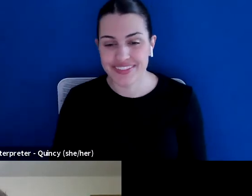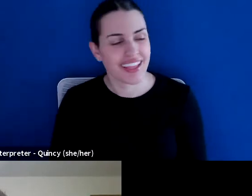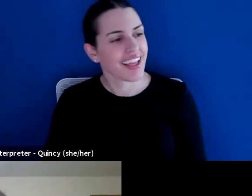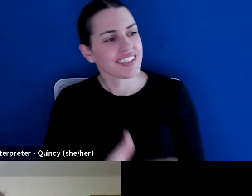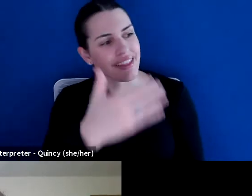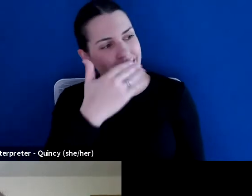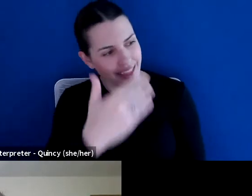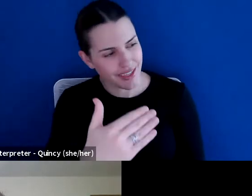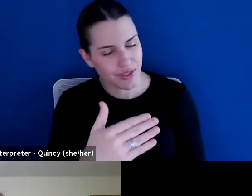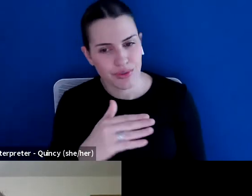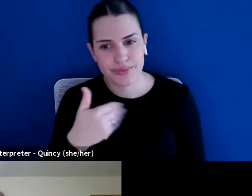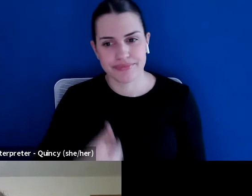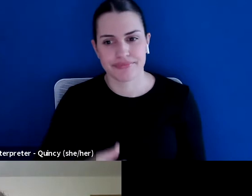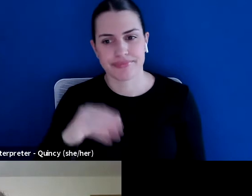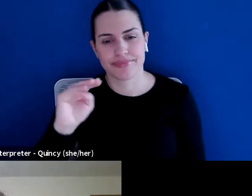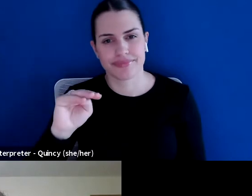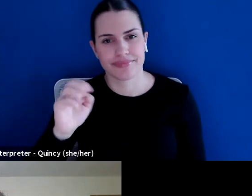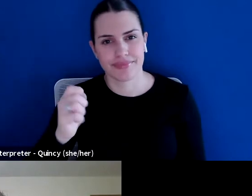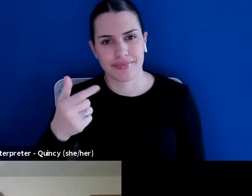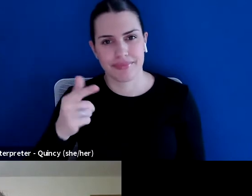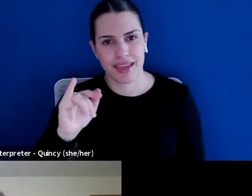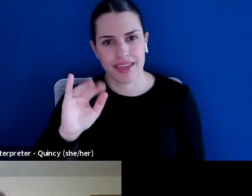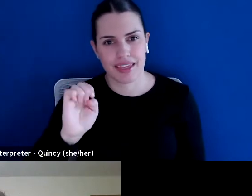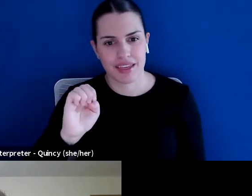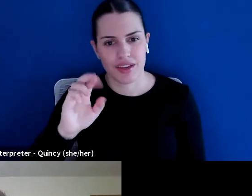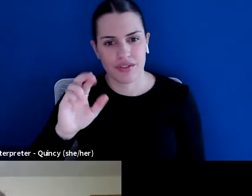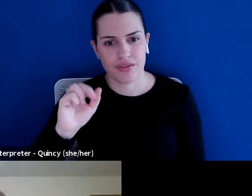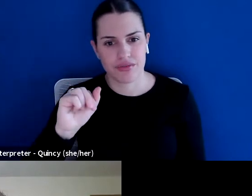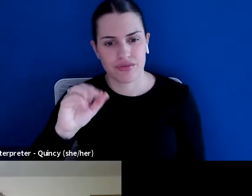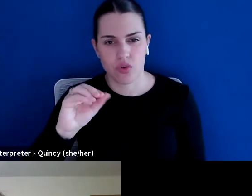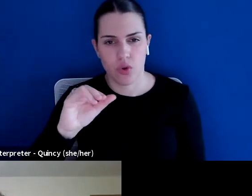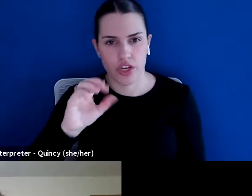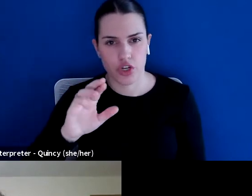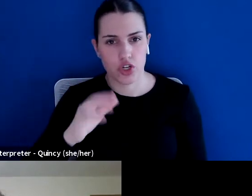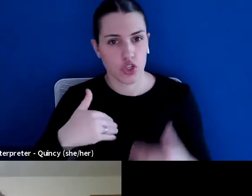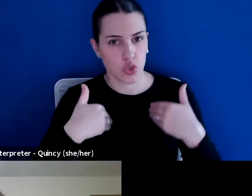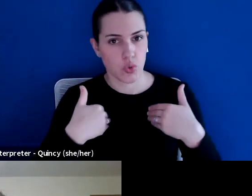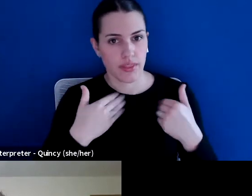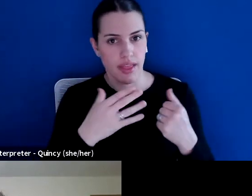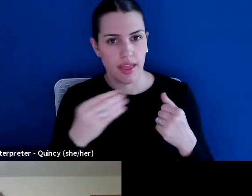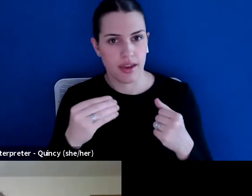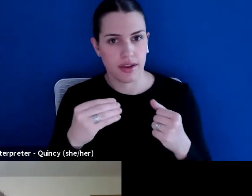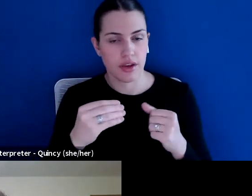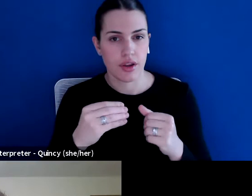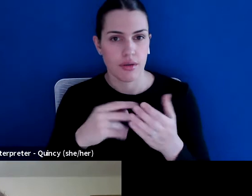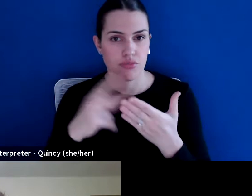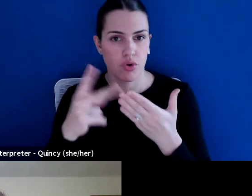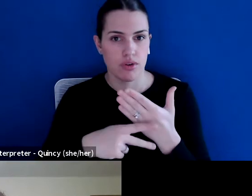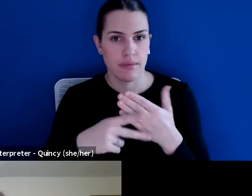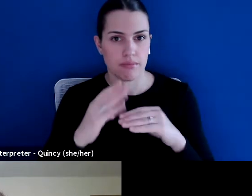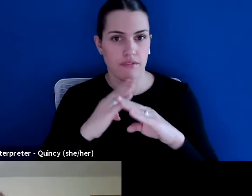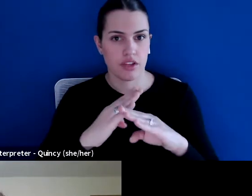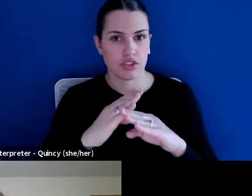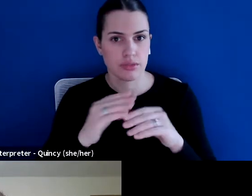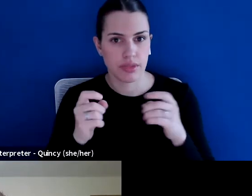So as I mentioned, my name is Maggie Royer, and I'm the Youth and Prevention Program Manager at Violence Free Minnesota. We are the